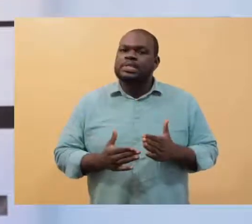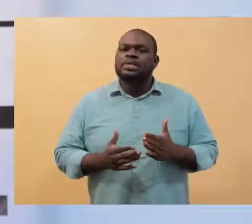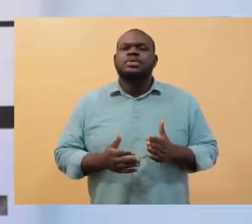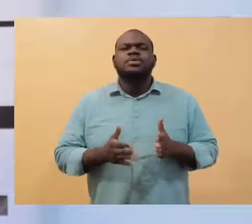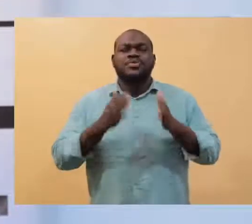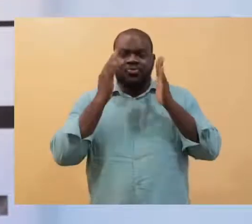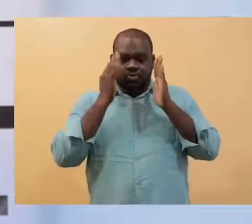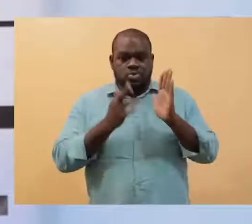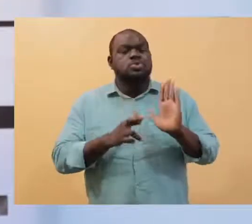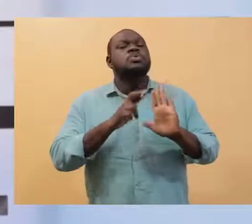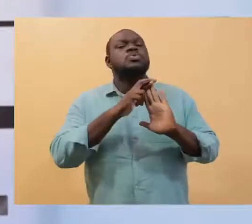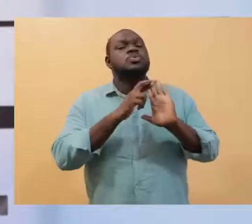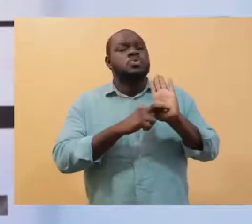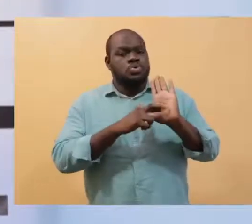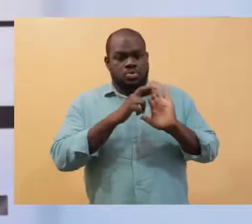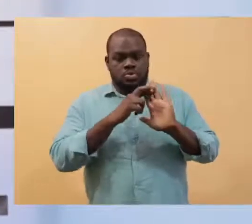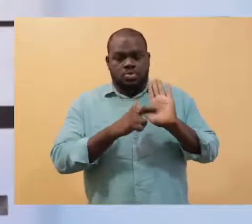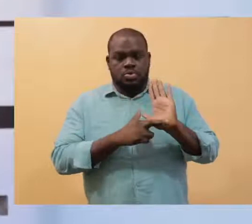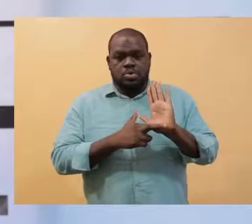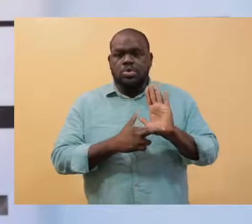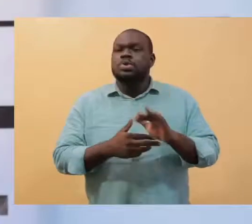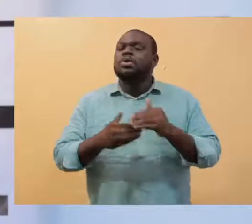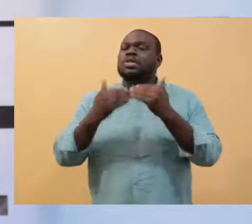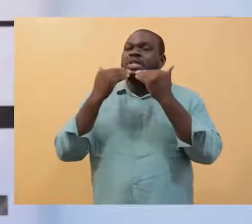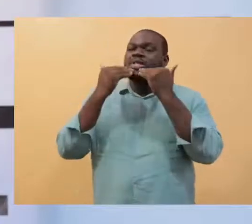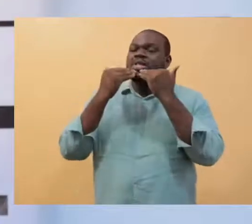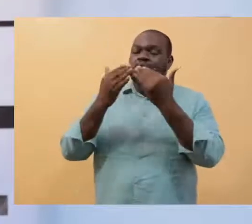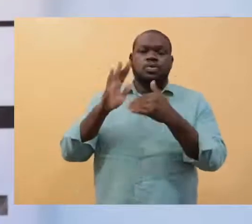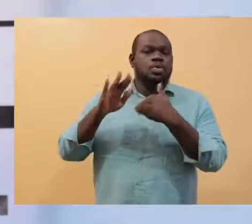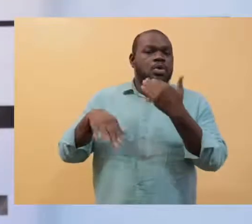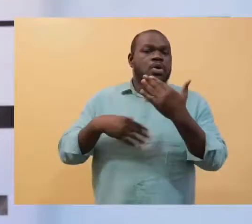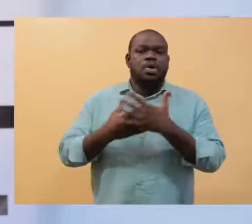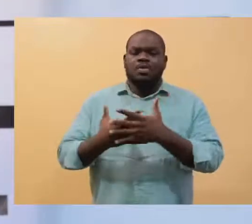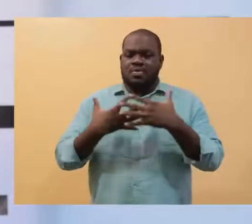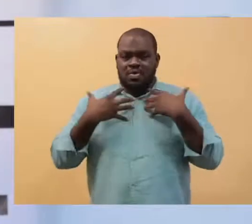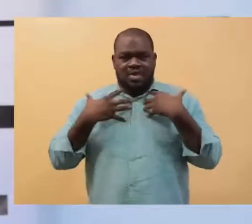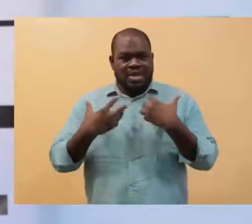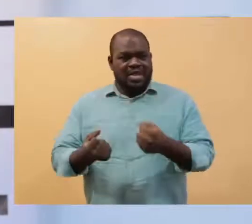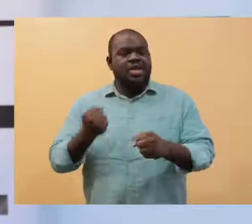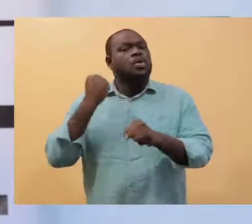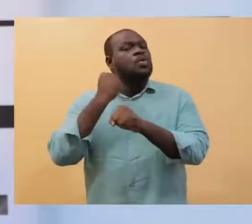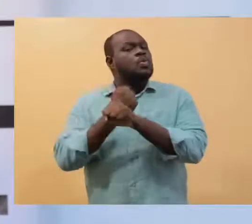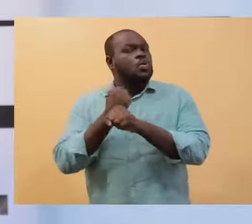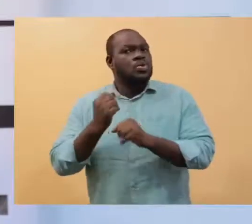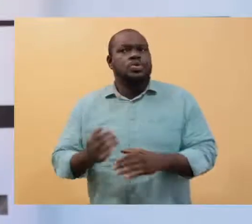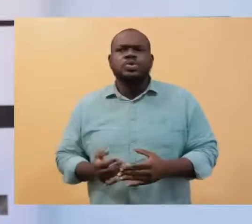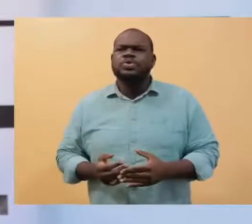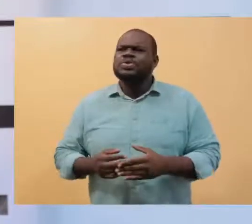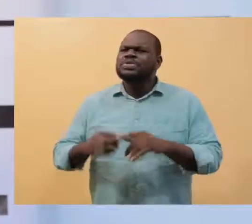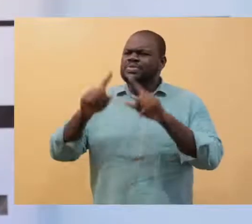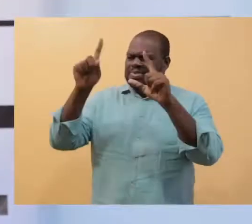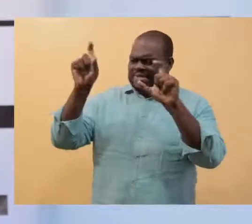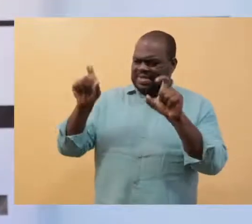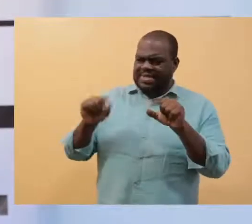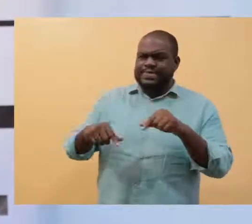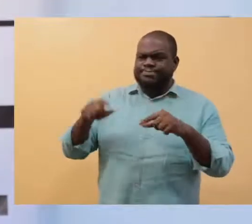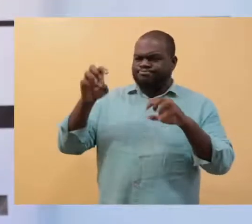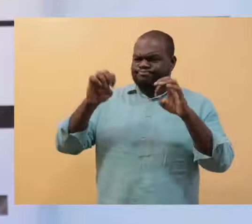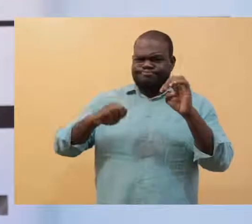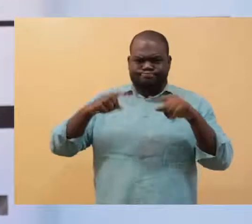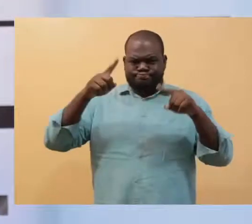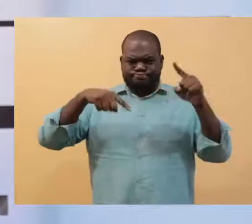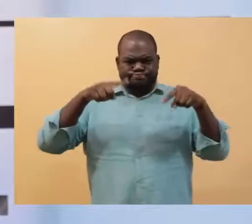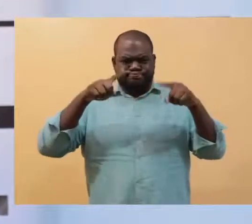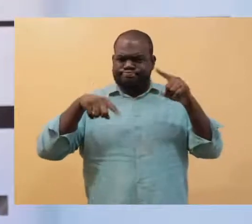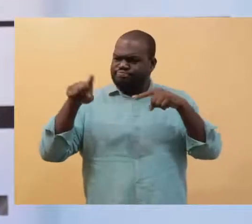We continue to say thank you to all of our health workers who continue to screen the population, provide